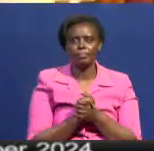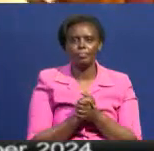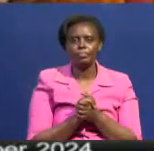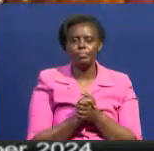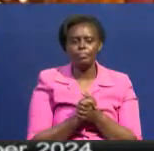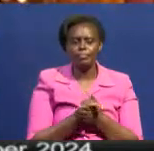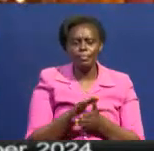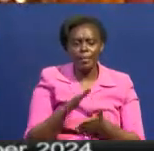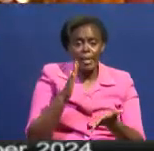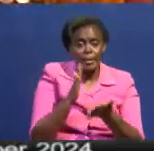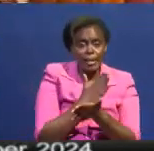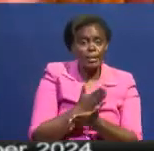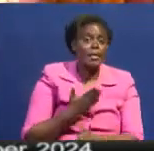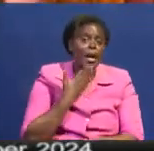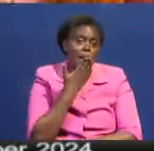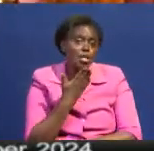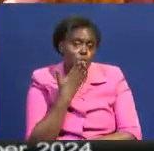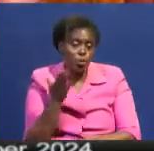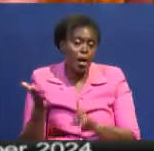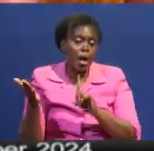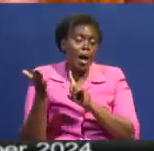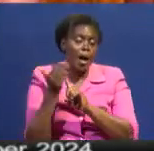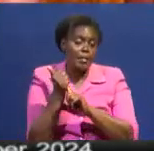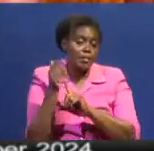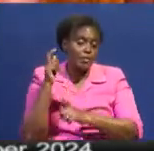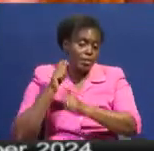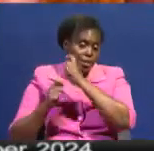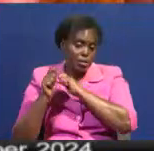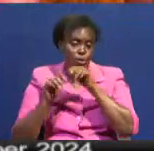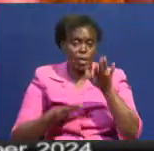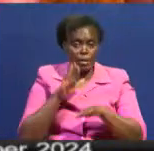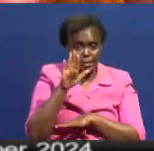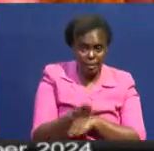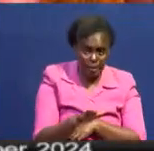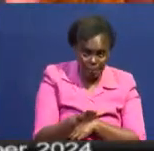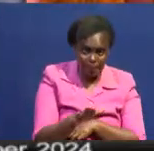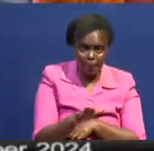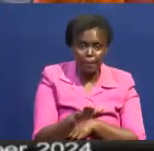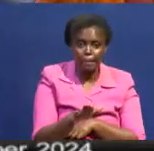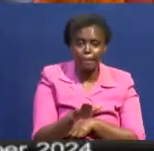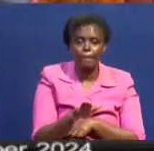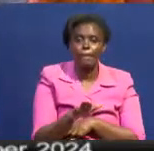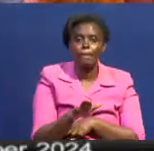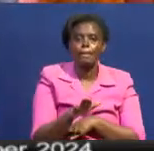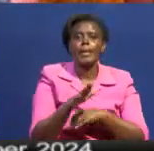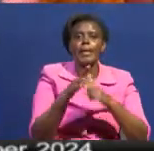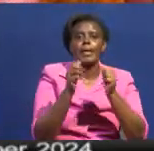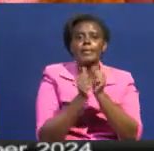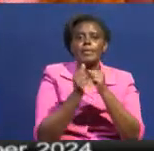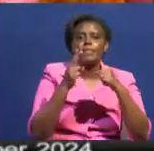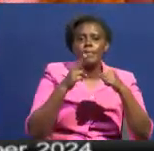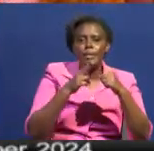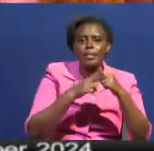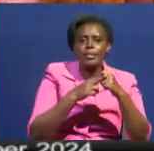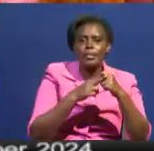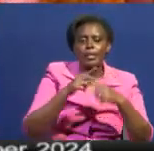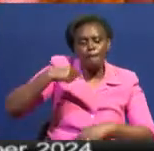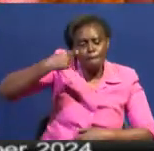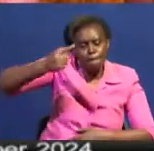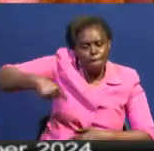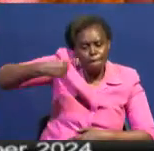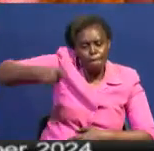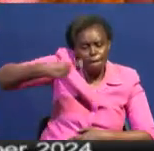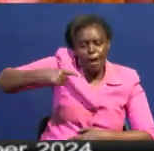In the sugar sector, we have achieved a historic milestone. All 17 sugar factories